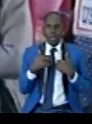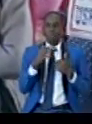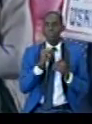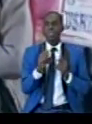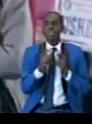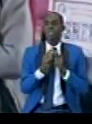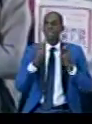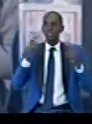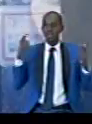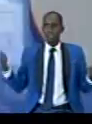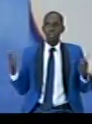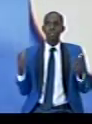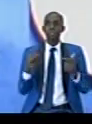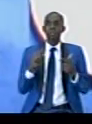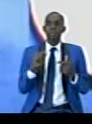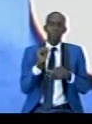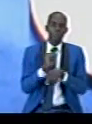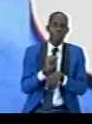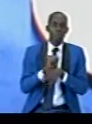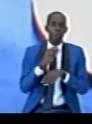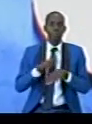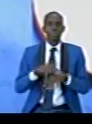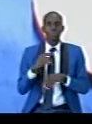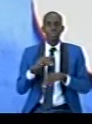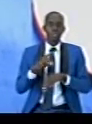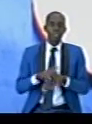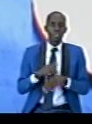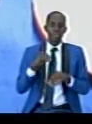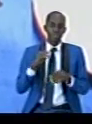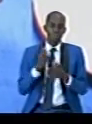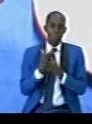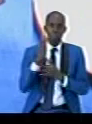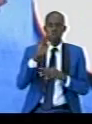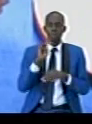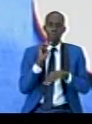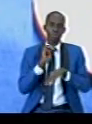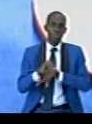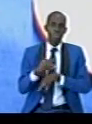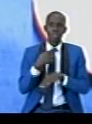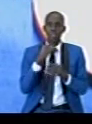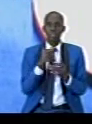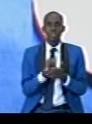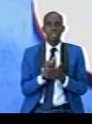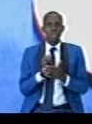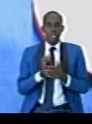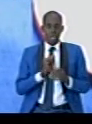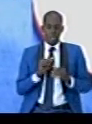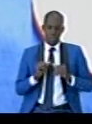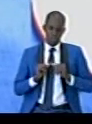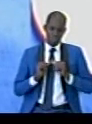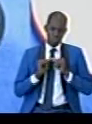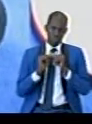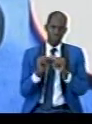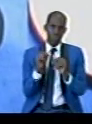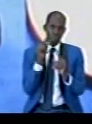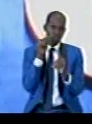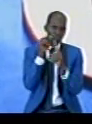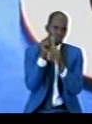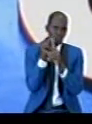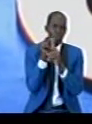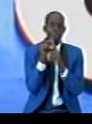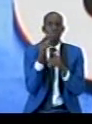mark through your ministry. It says, I press forward, I press toward the mark of